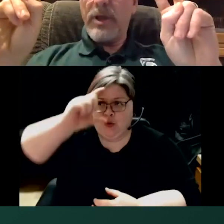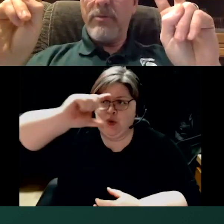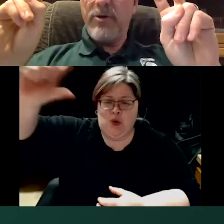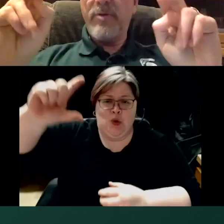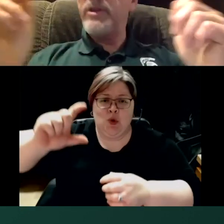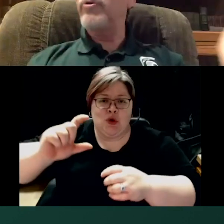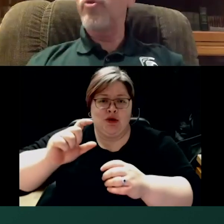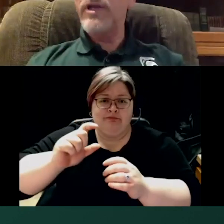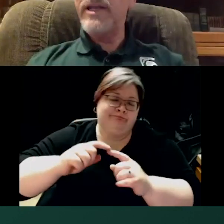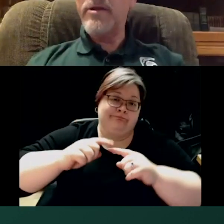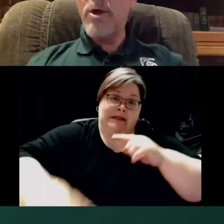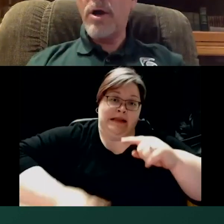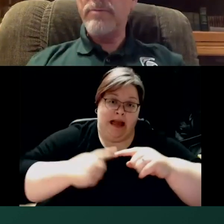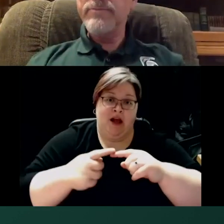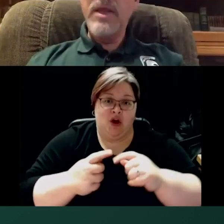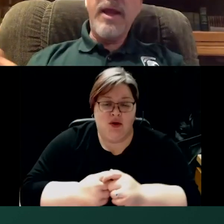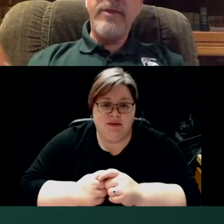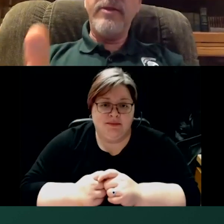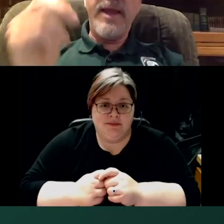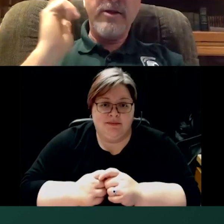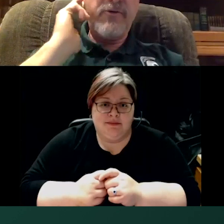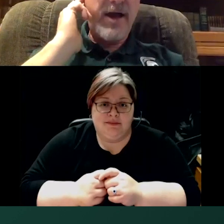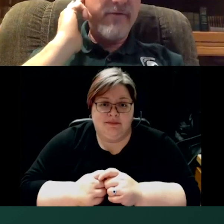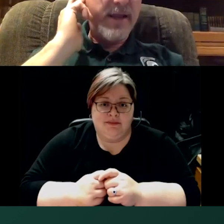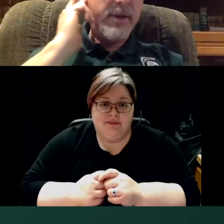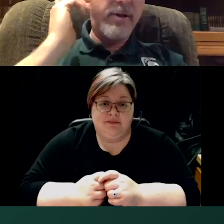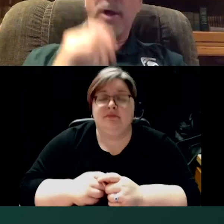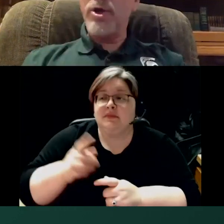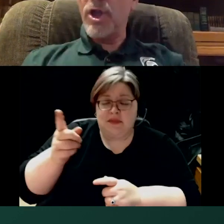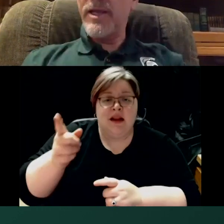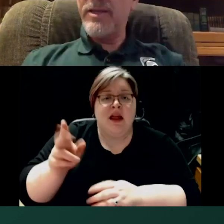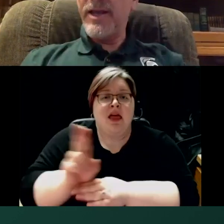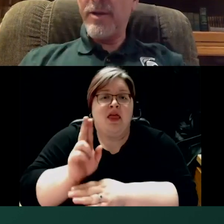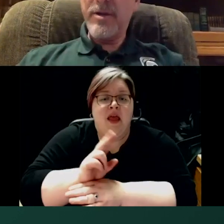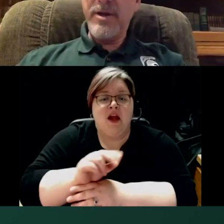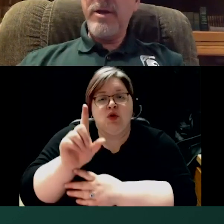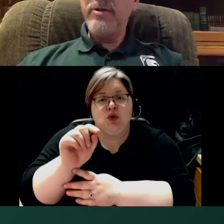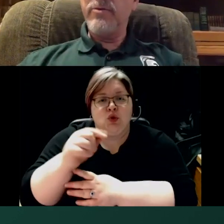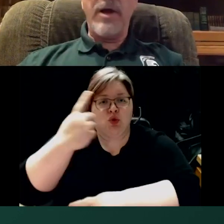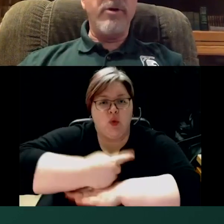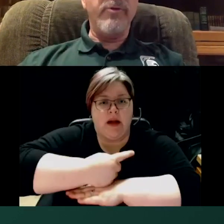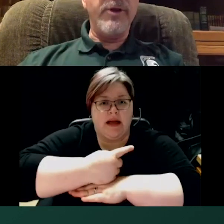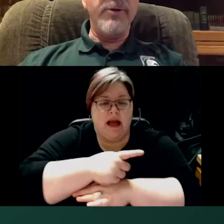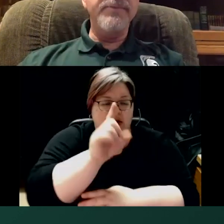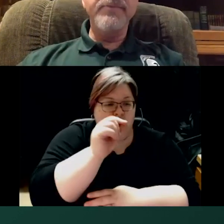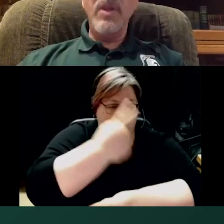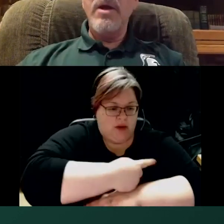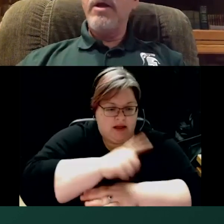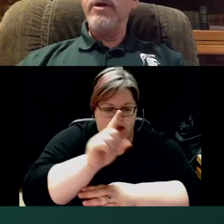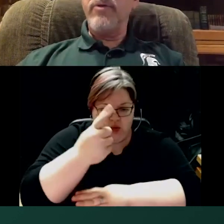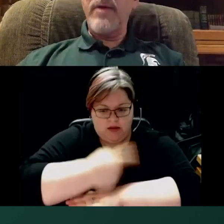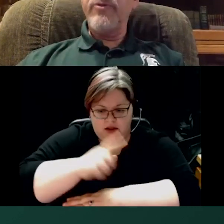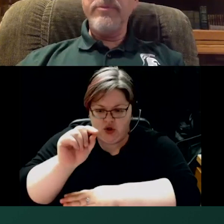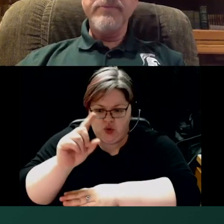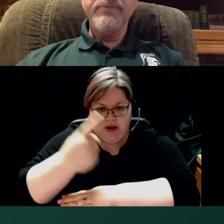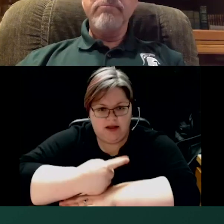I'm calling months, but they were 20 days long. And then they added 5 nameless unlucky days to round out the year.